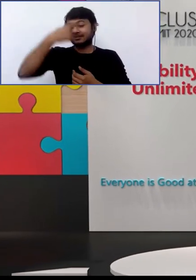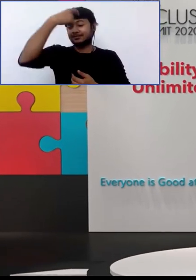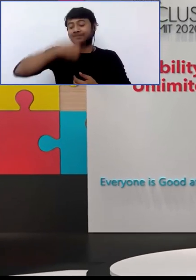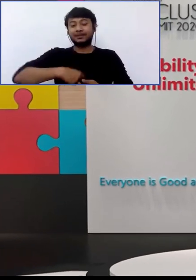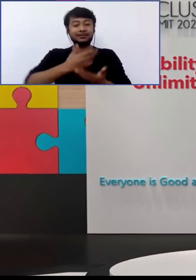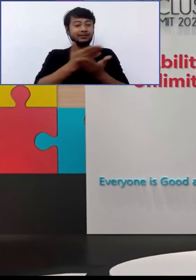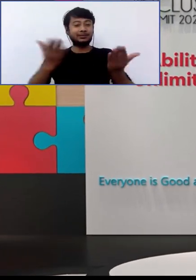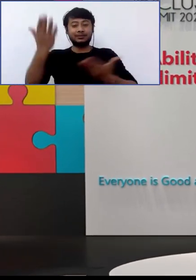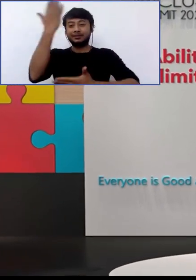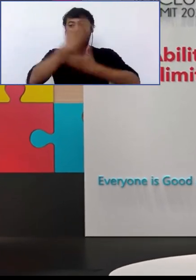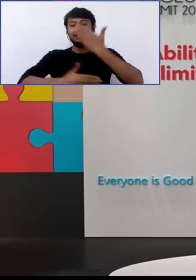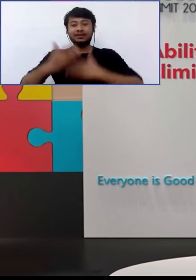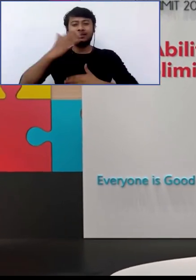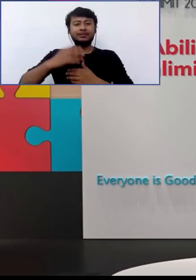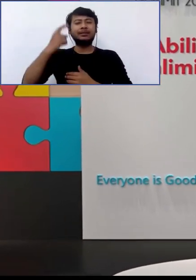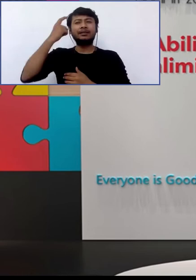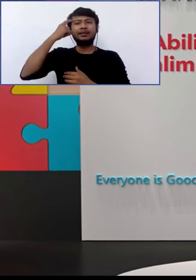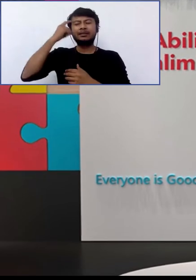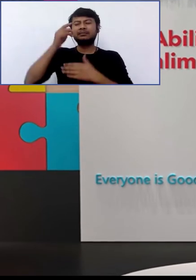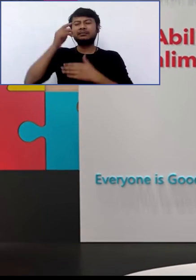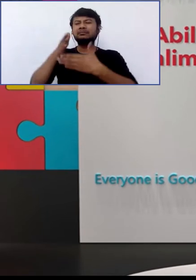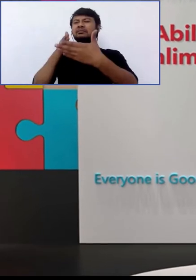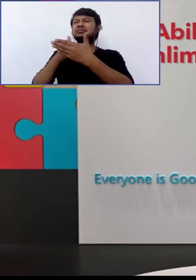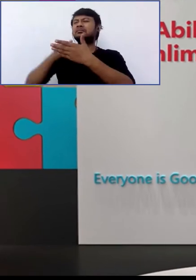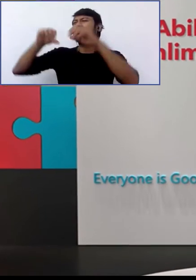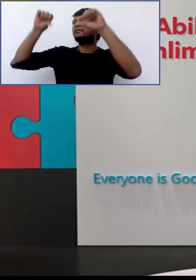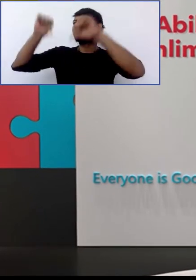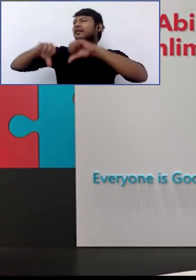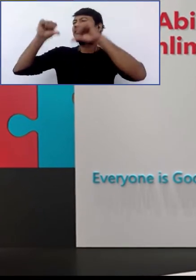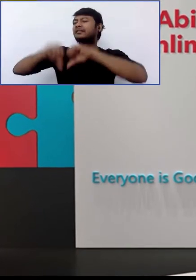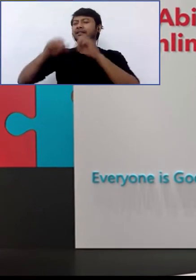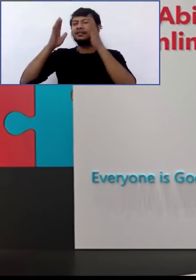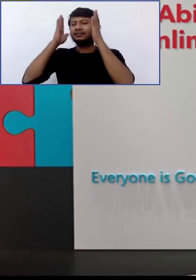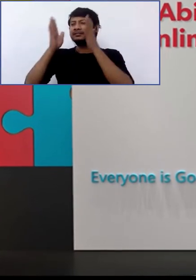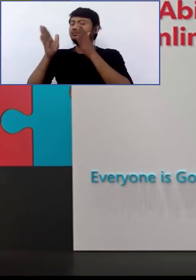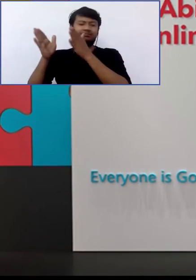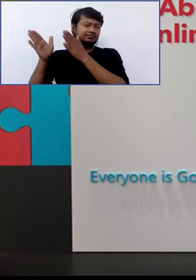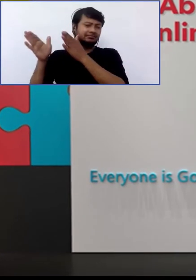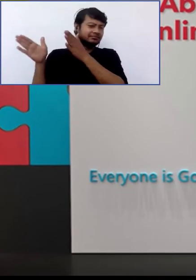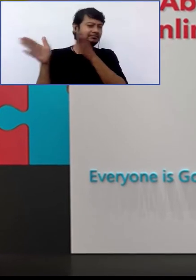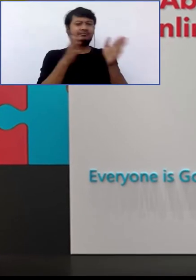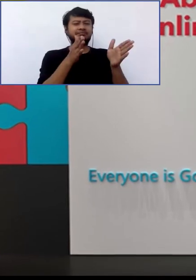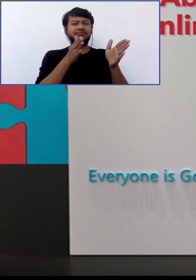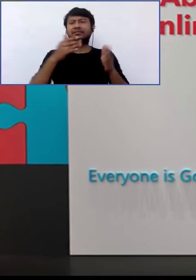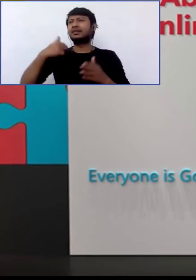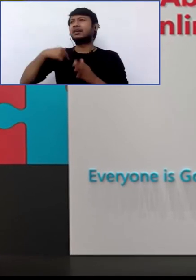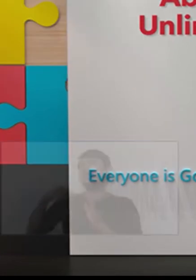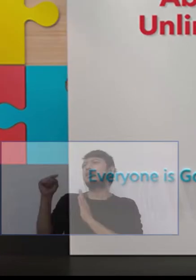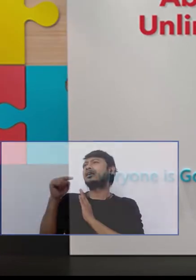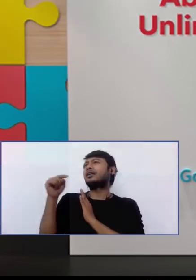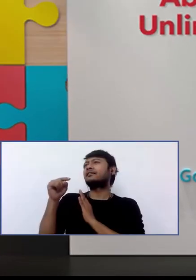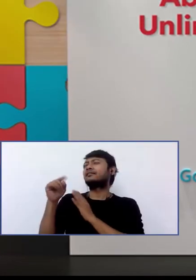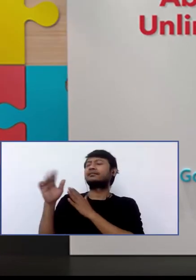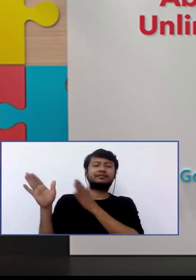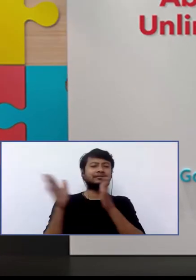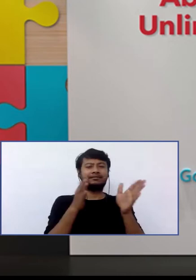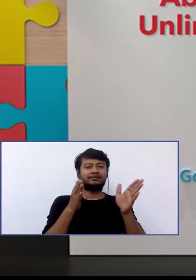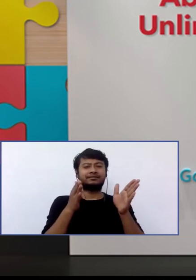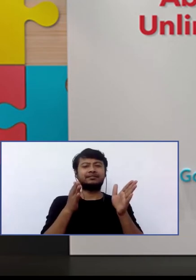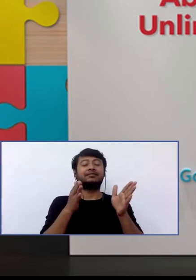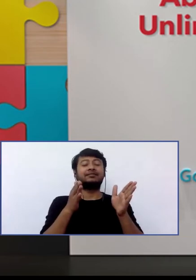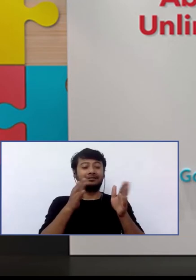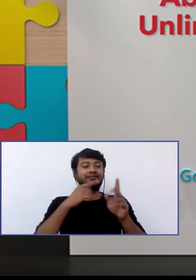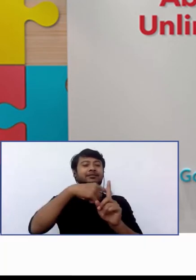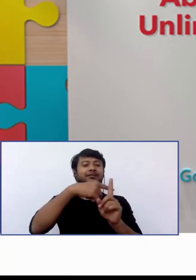disability doesn't prevent you doing well, and don't regret the things it interferes with. Don't be disabled in spirit as well as